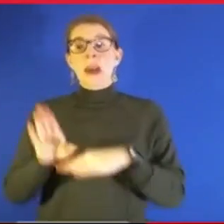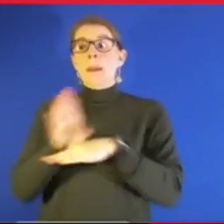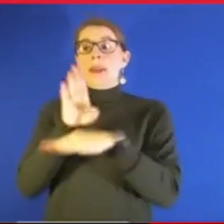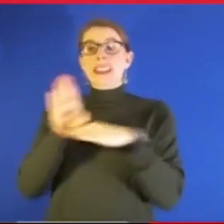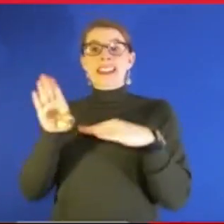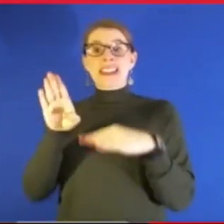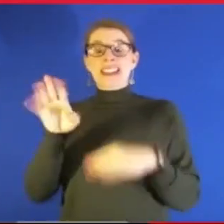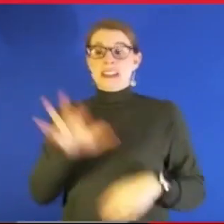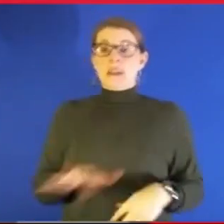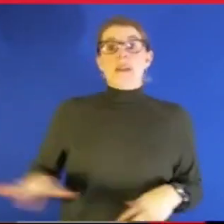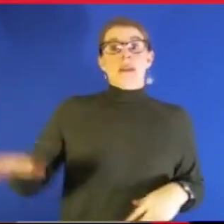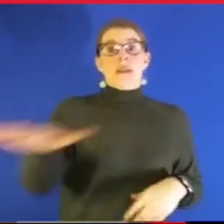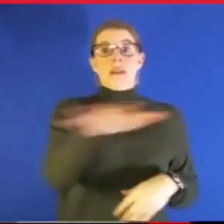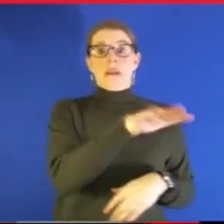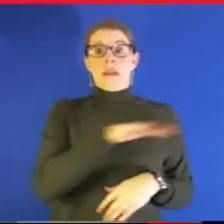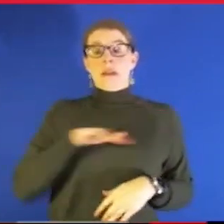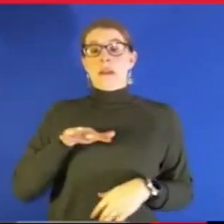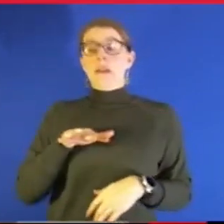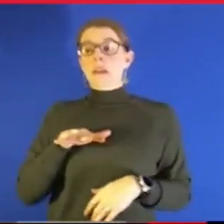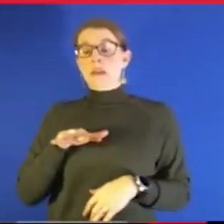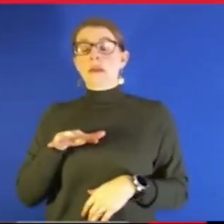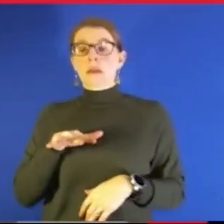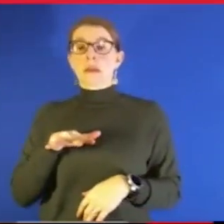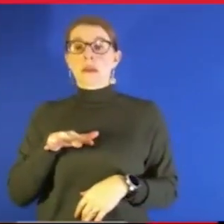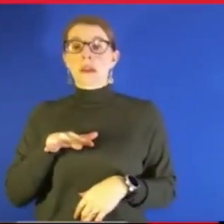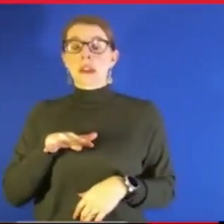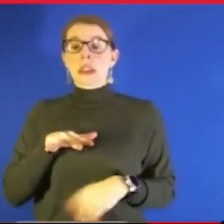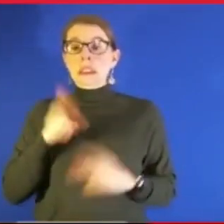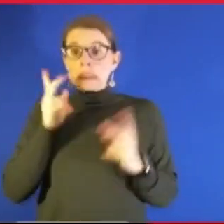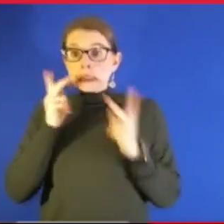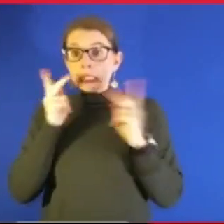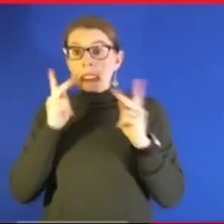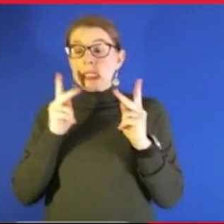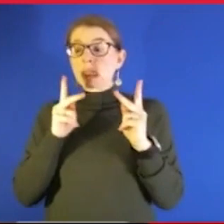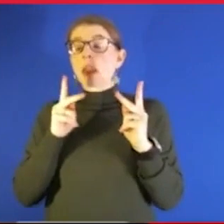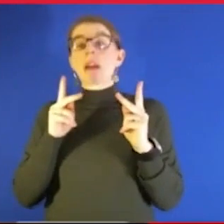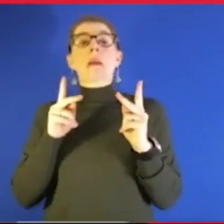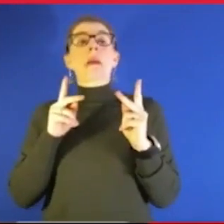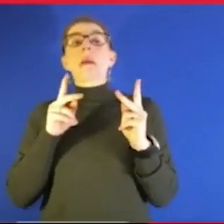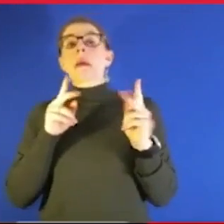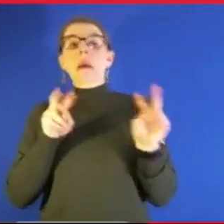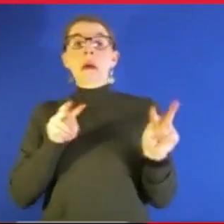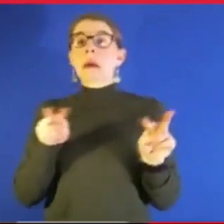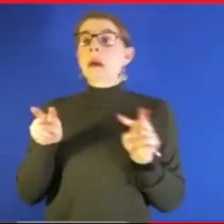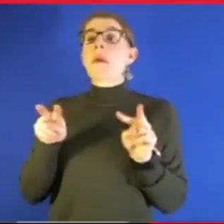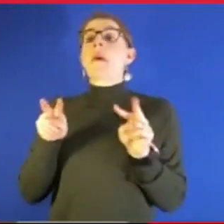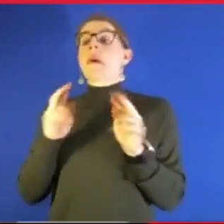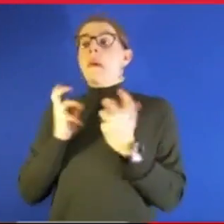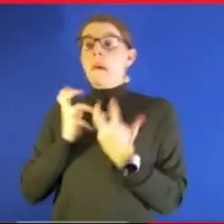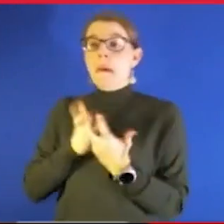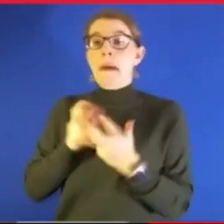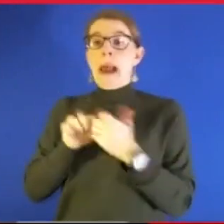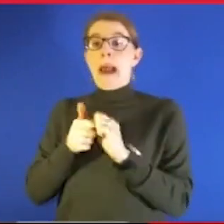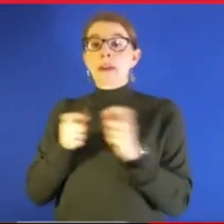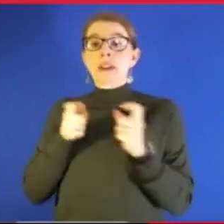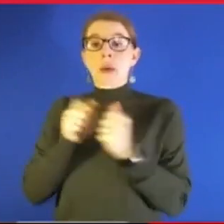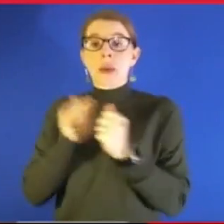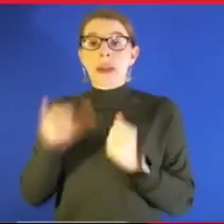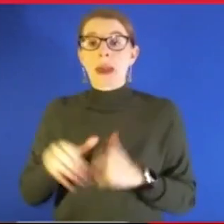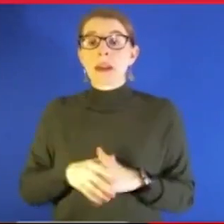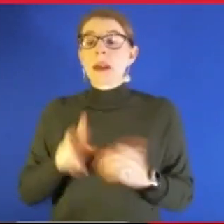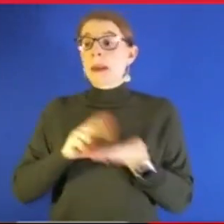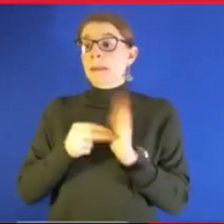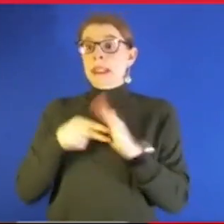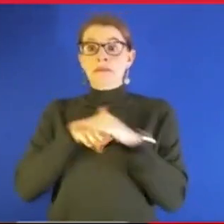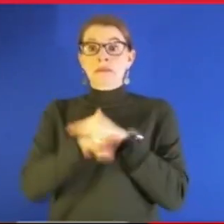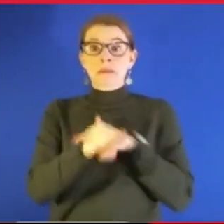the region sort of reacting to what they're seeing and then making decisions about how to deal with that, whether it's coming into the business,